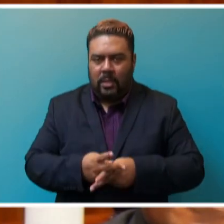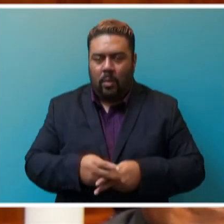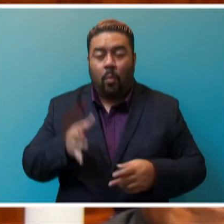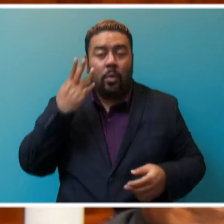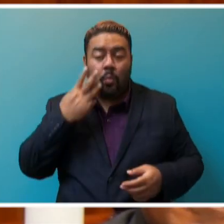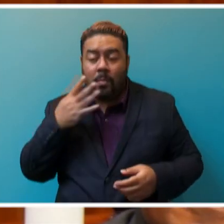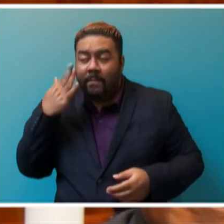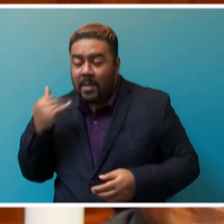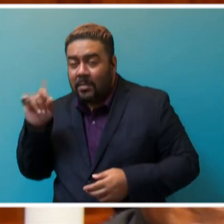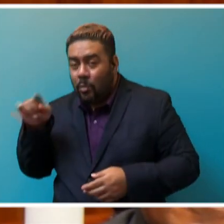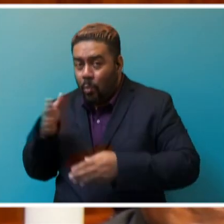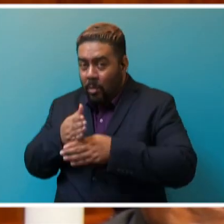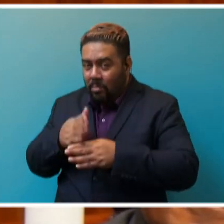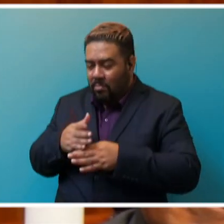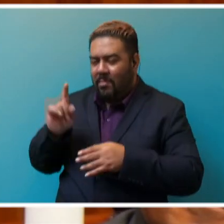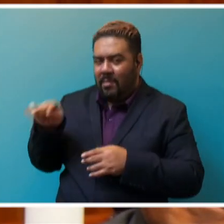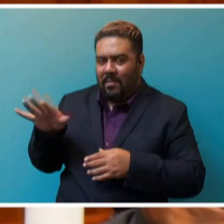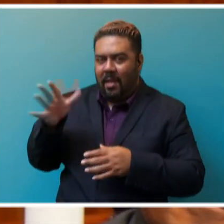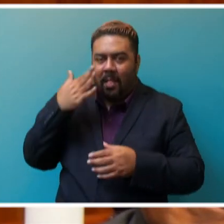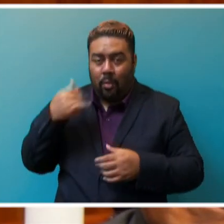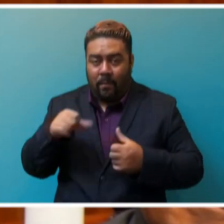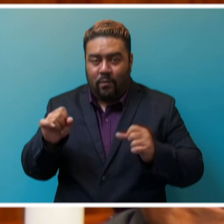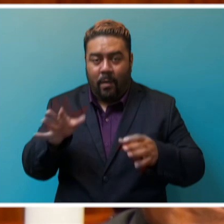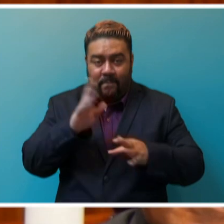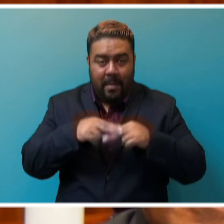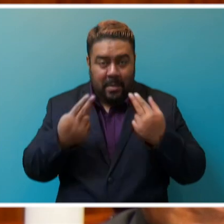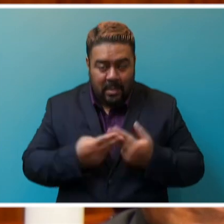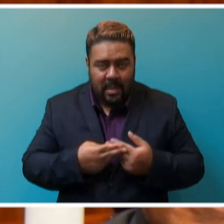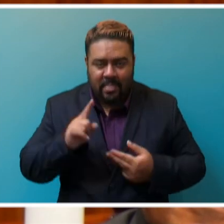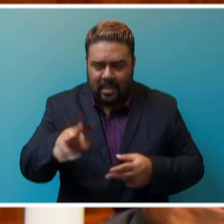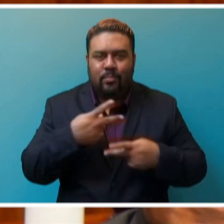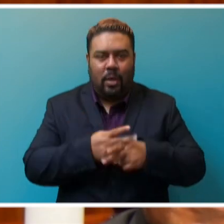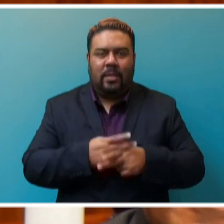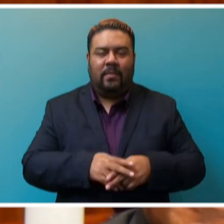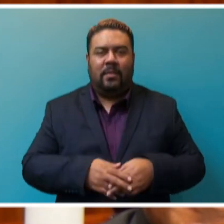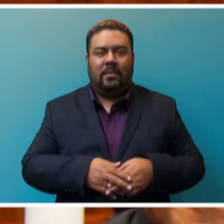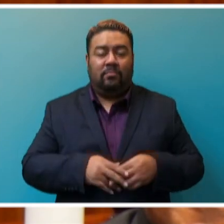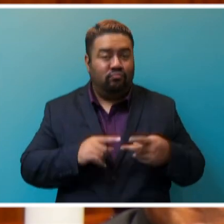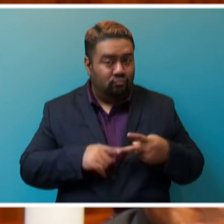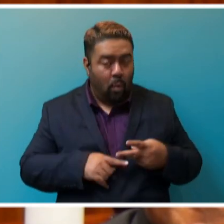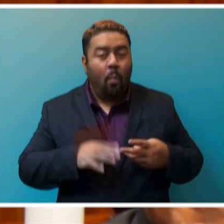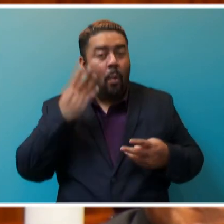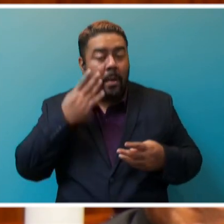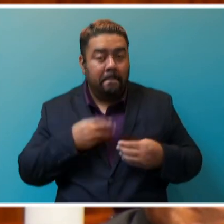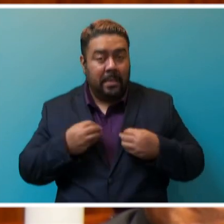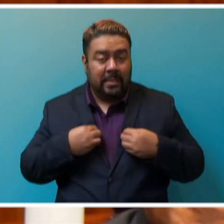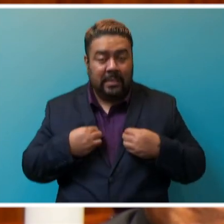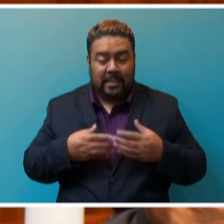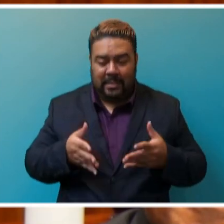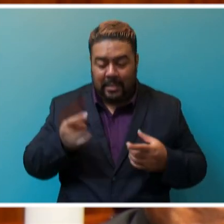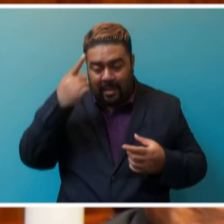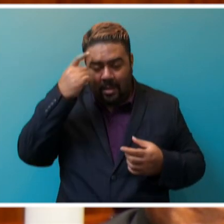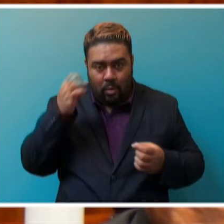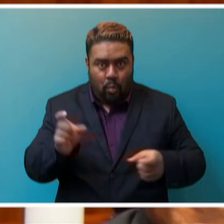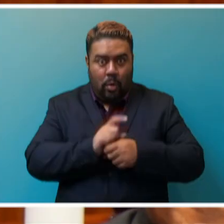woman finds a decent job that allows her to provide for her family, that's productivity. When a business innovates and